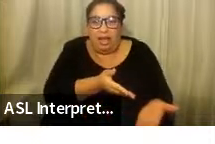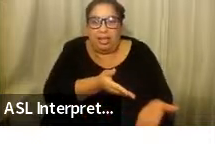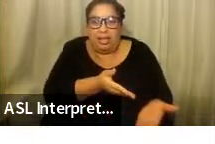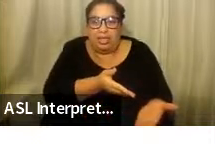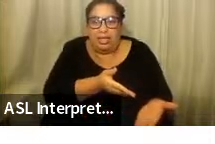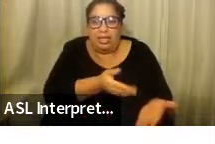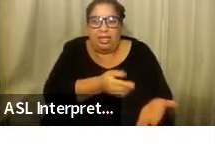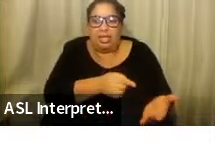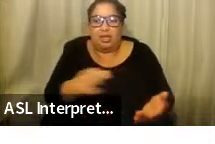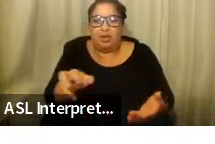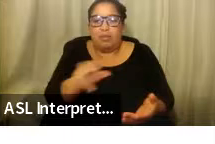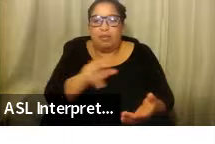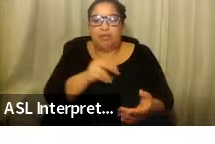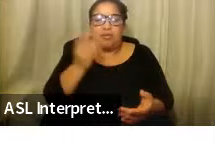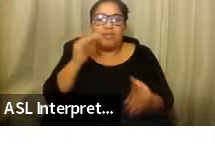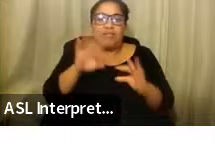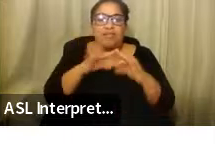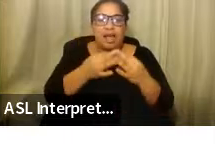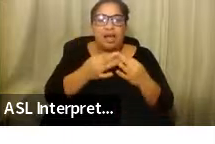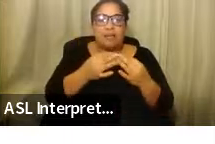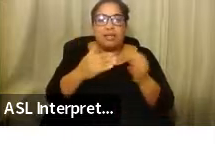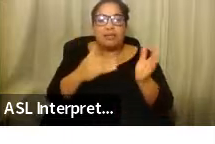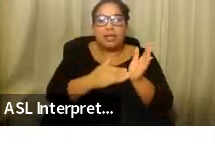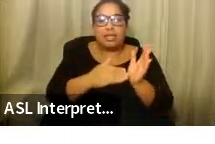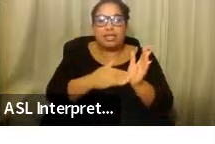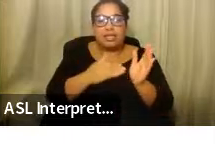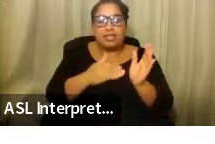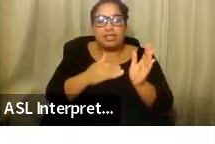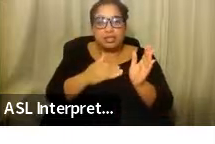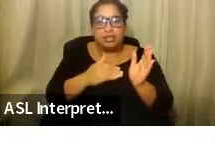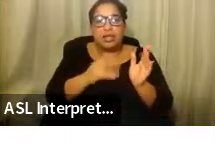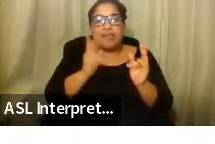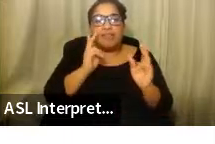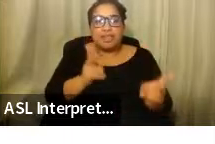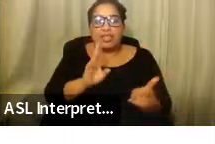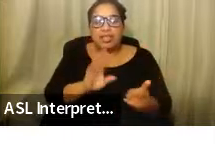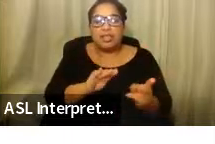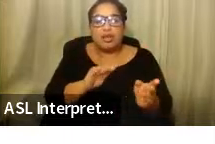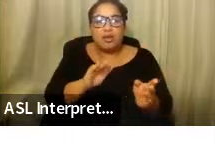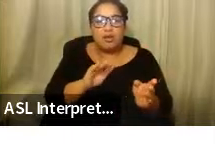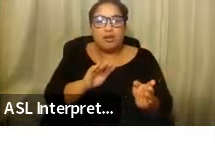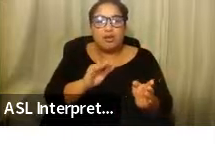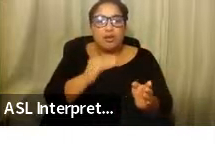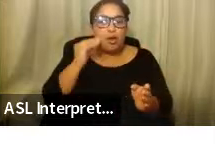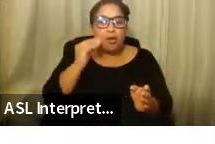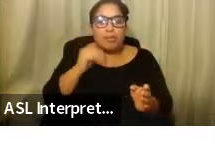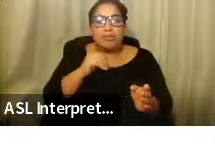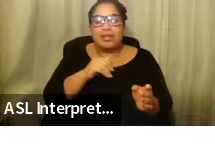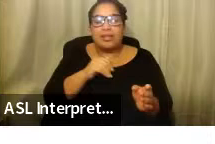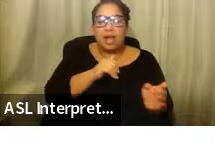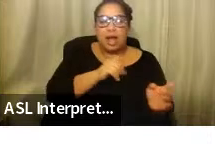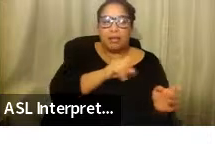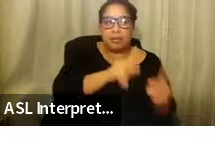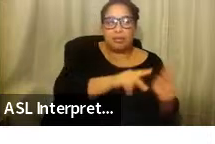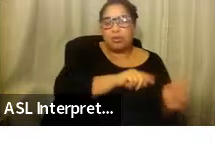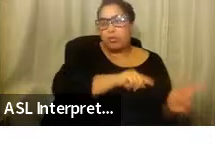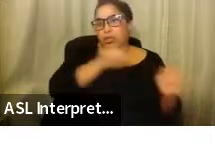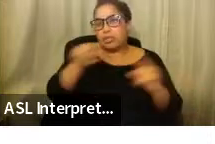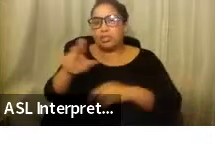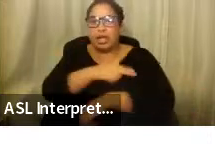century when, you know, the family medicine doc went to the patient, not to the hospital. We've